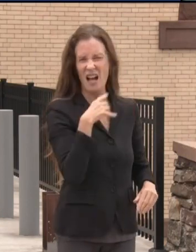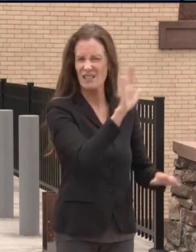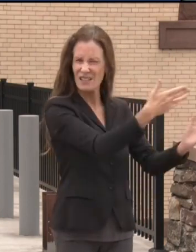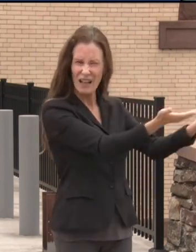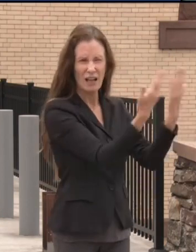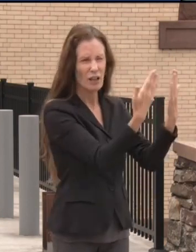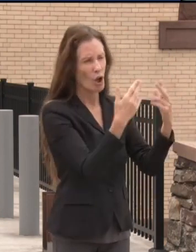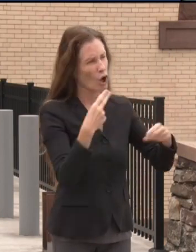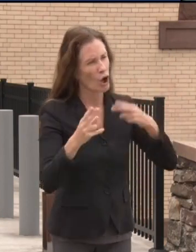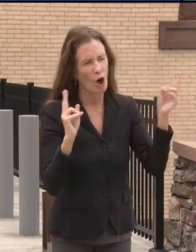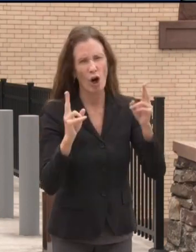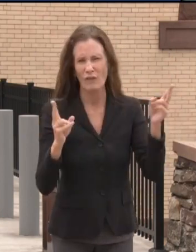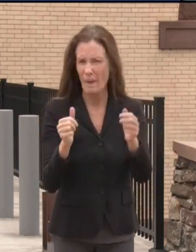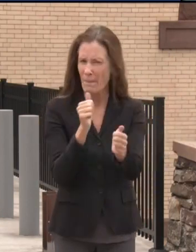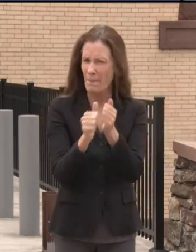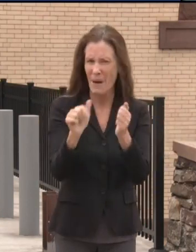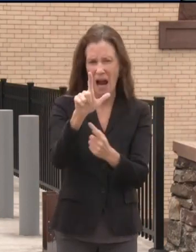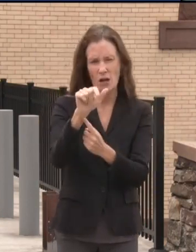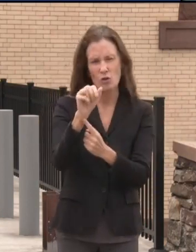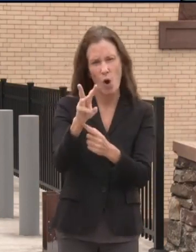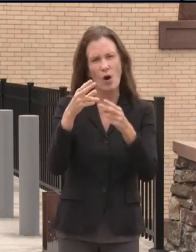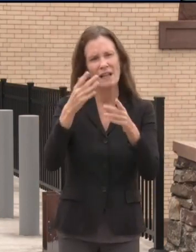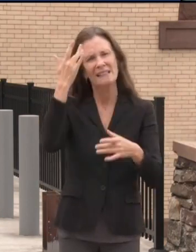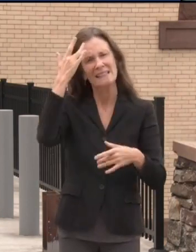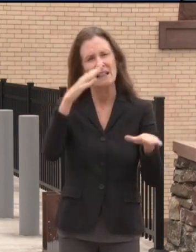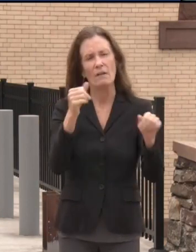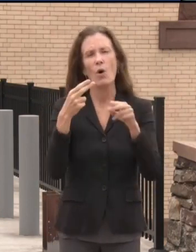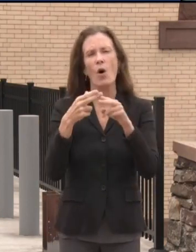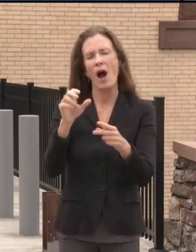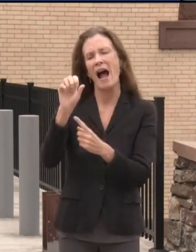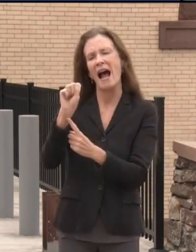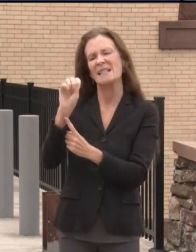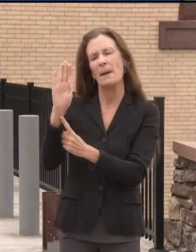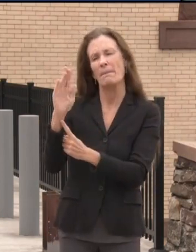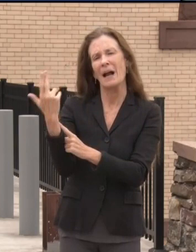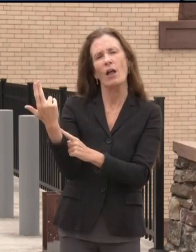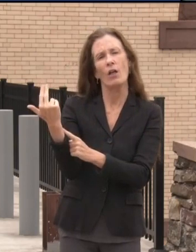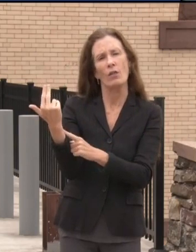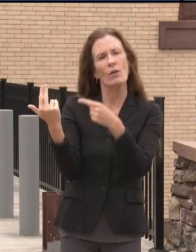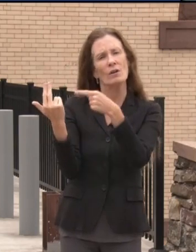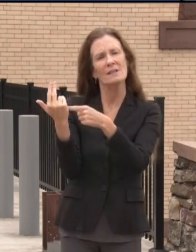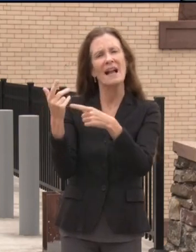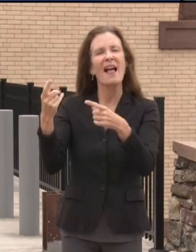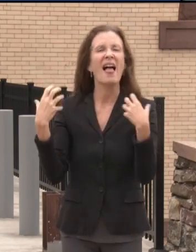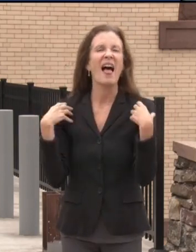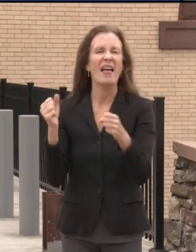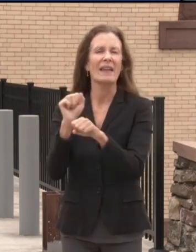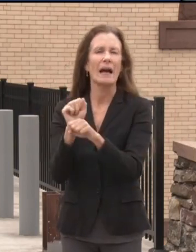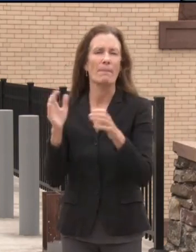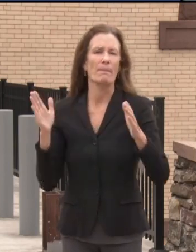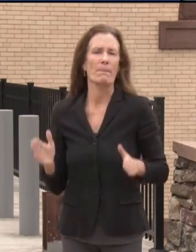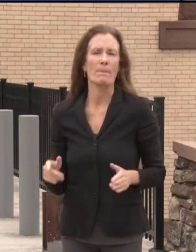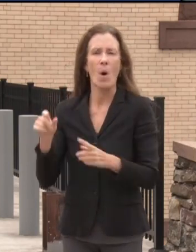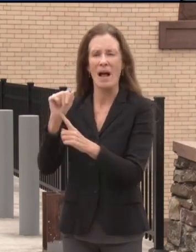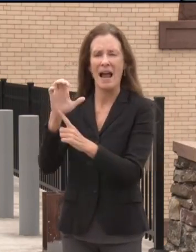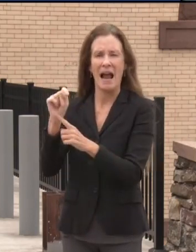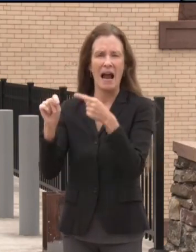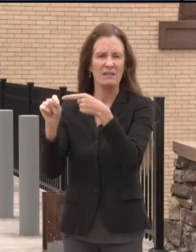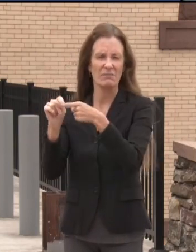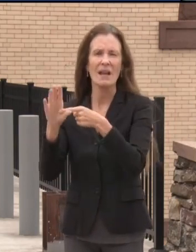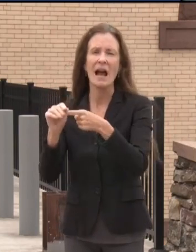Bill 13 is the Healthy Employee Act, and House Bill 169 is the Healthy Workplace.